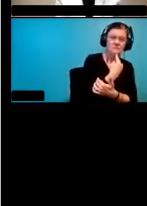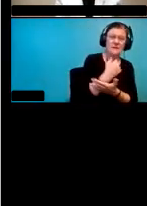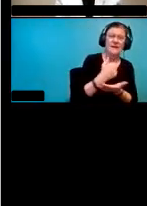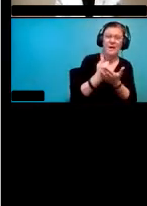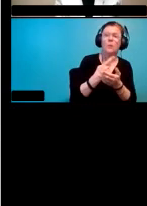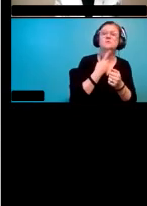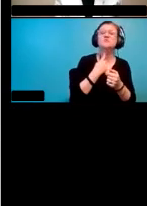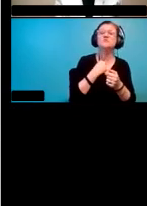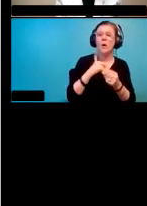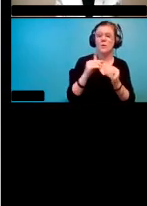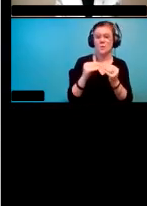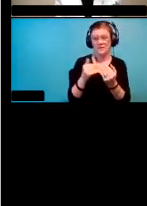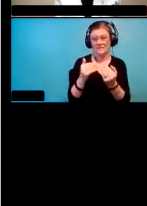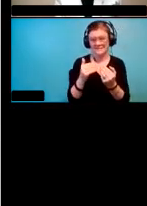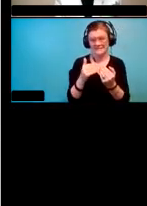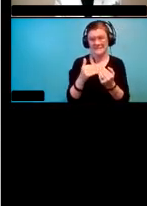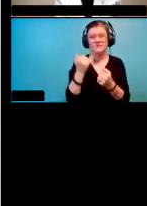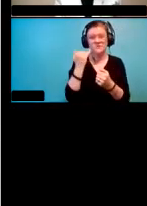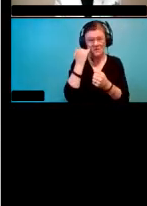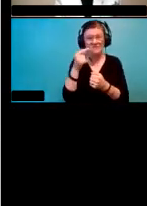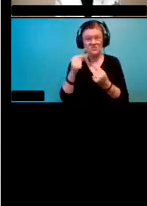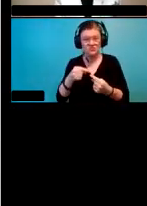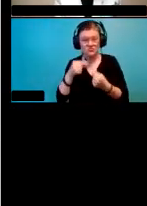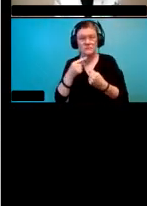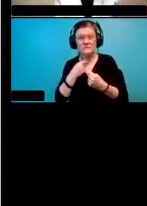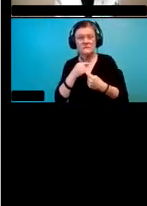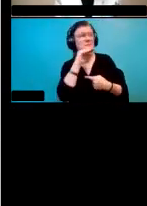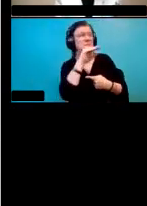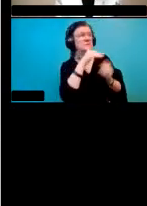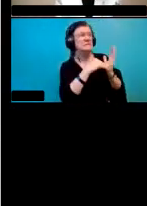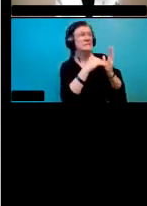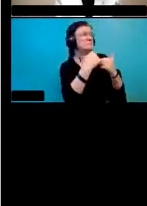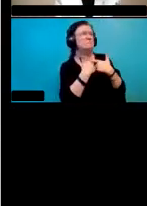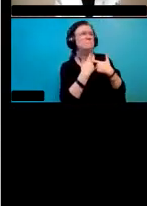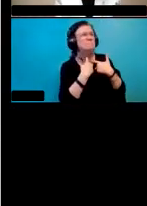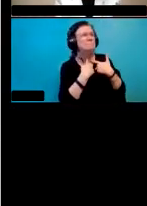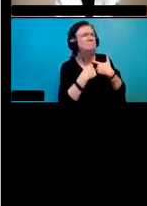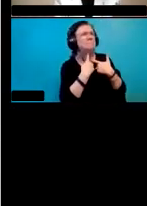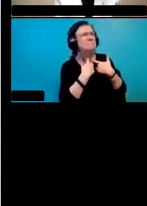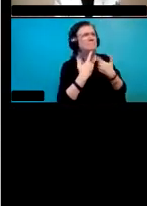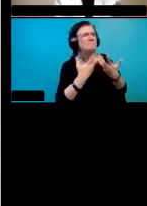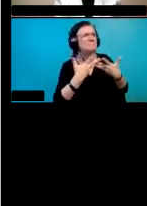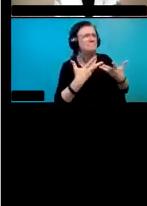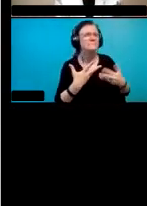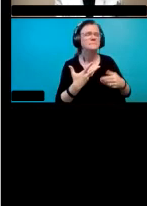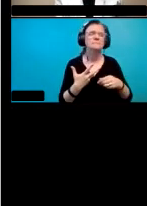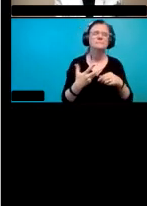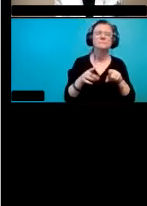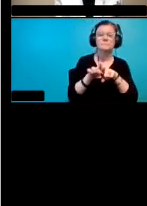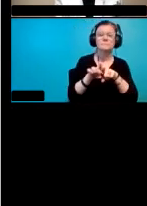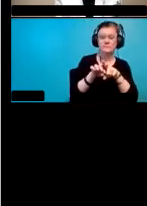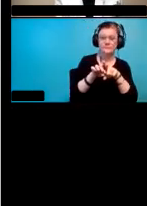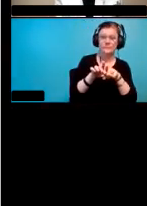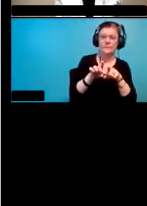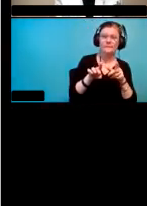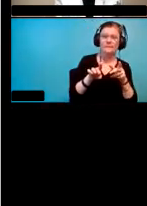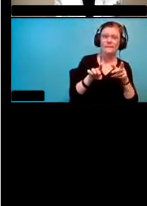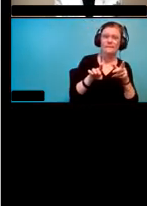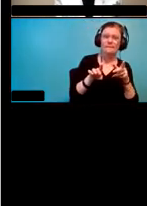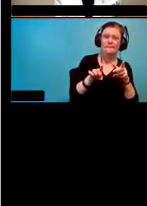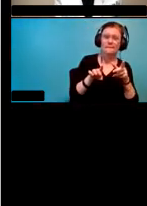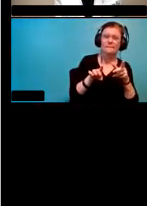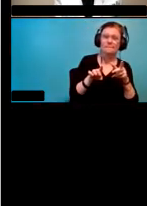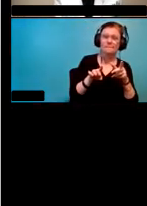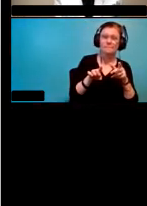be part of your plan on improvement when you're assessing your medications. But also you want to make sure that